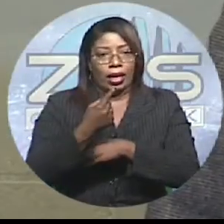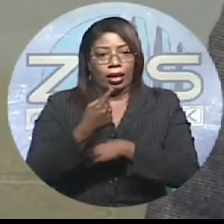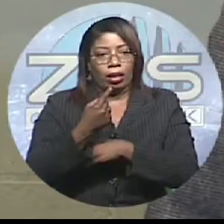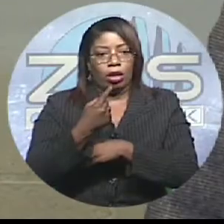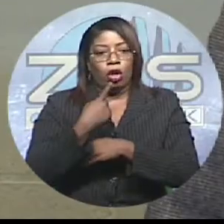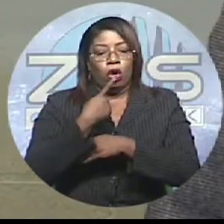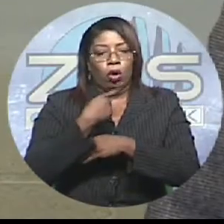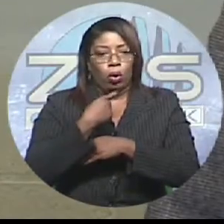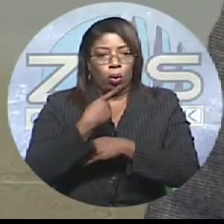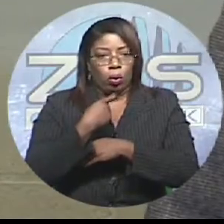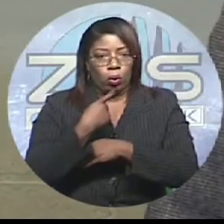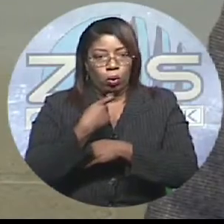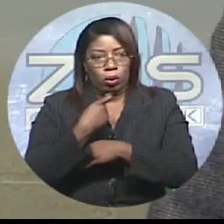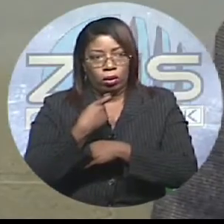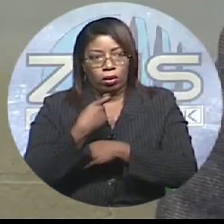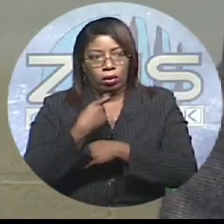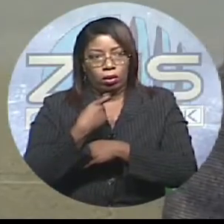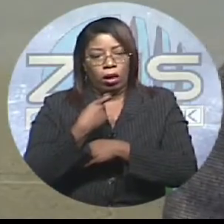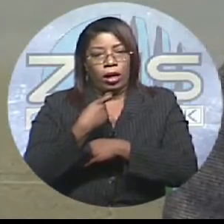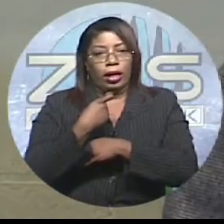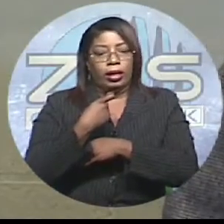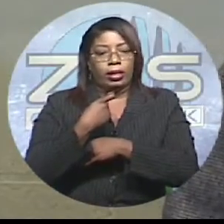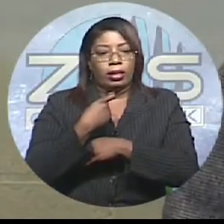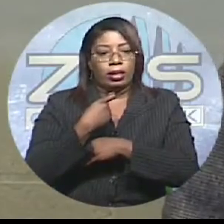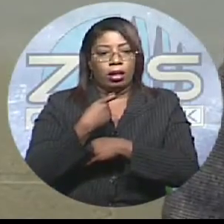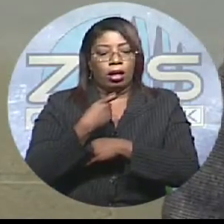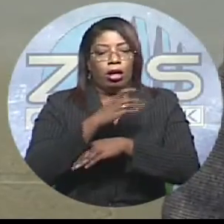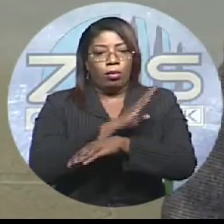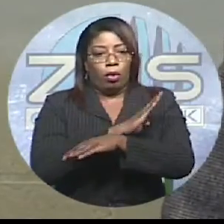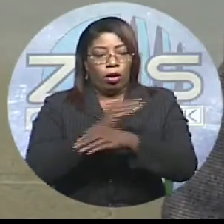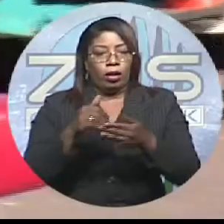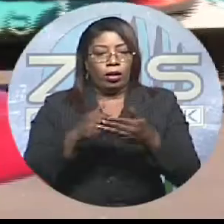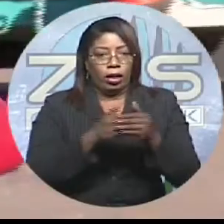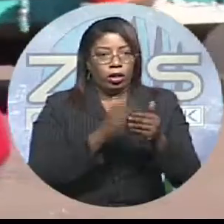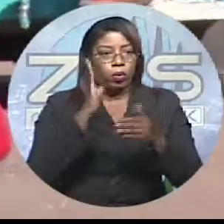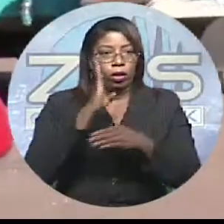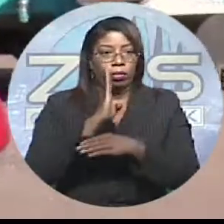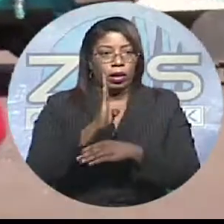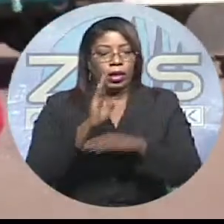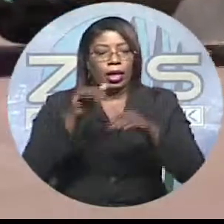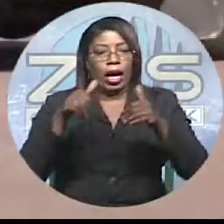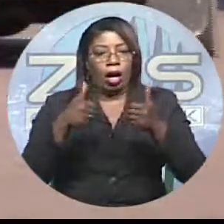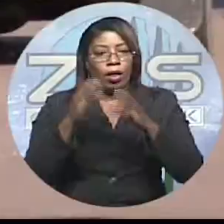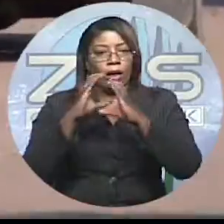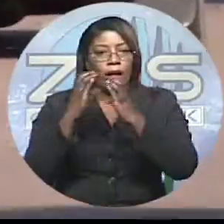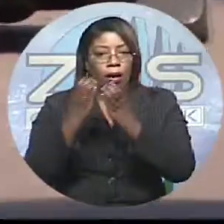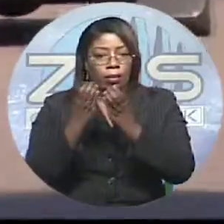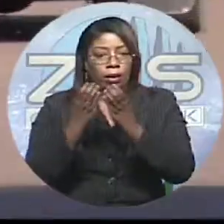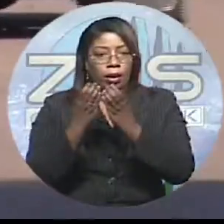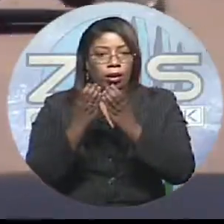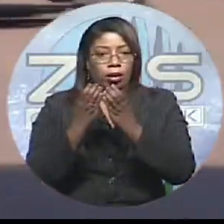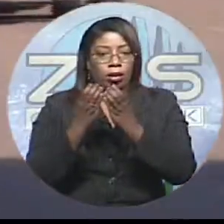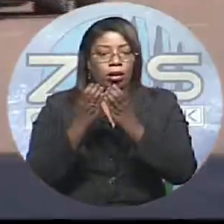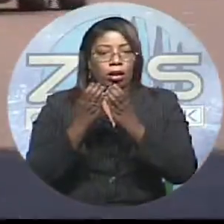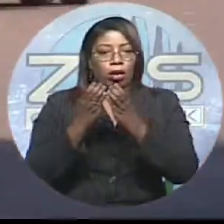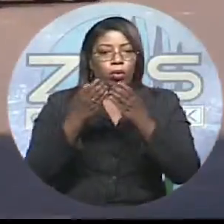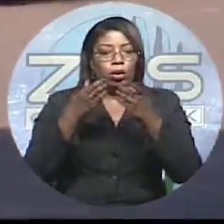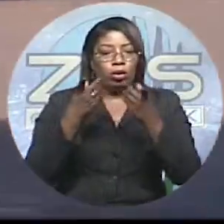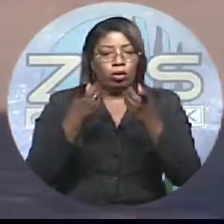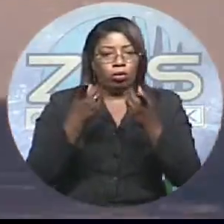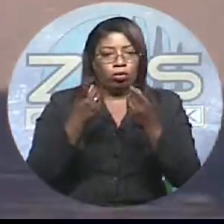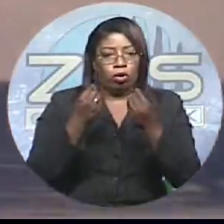who would comprise the new board of directors to be appointed, nor could he say how the company would go about reducing energy